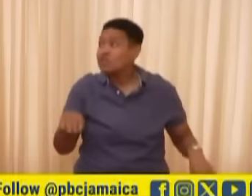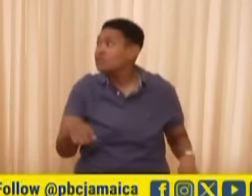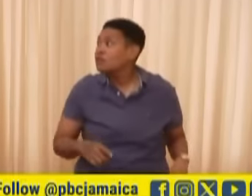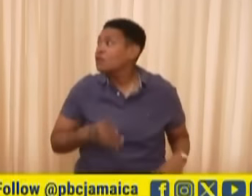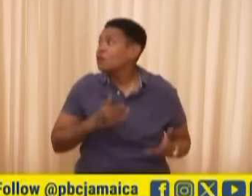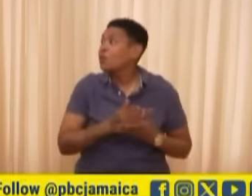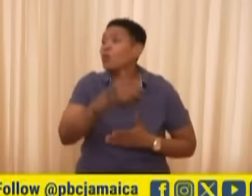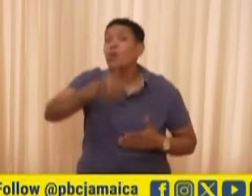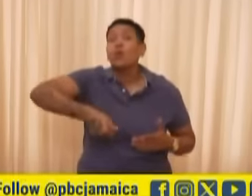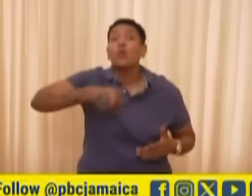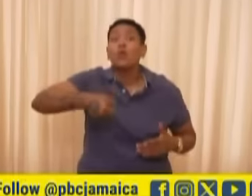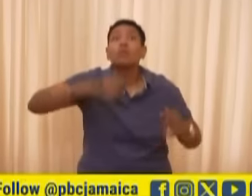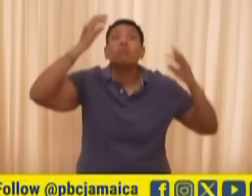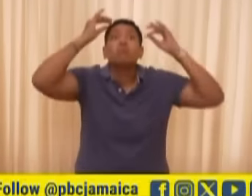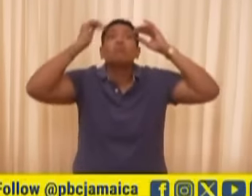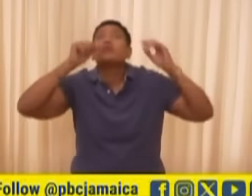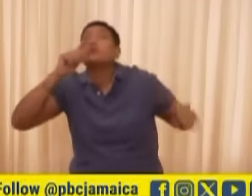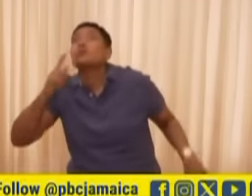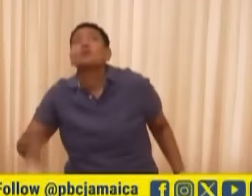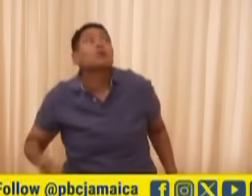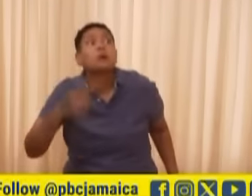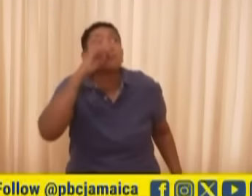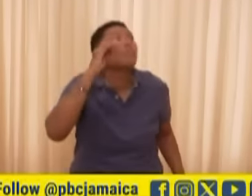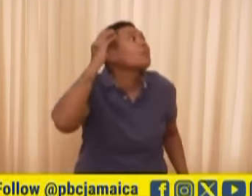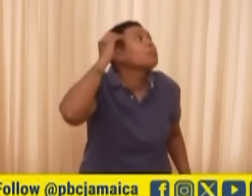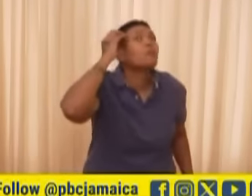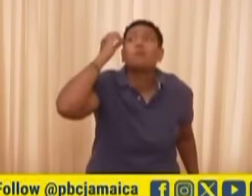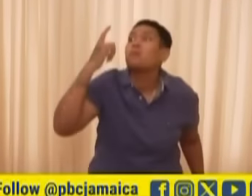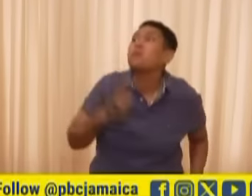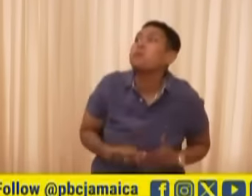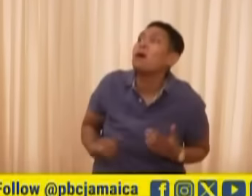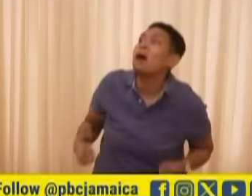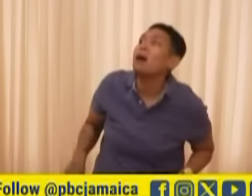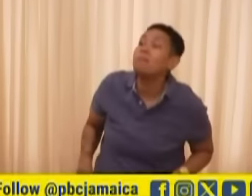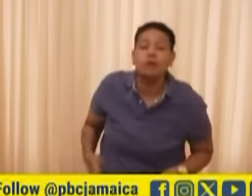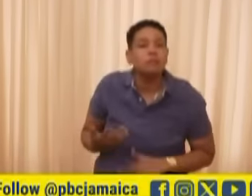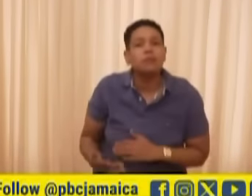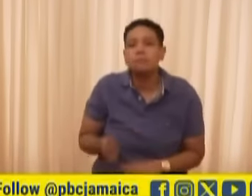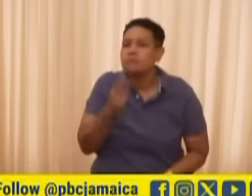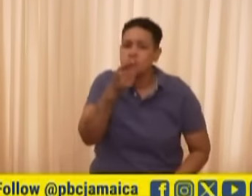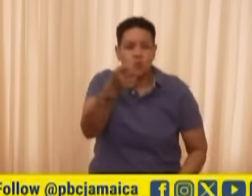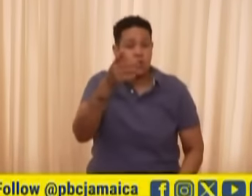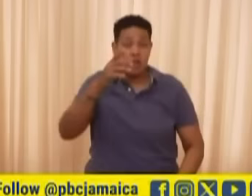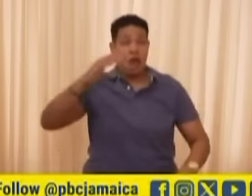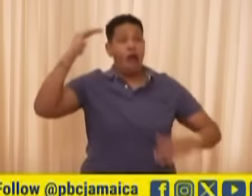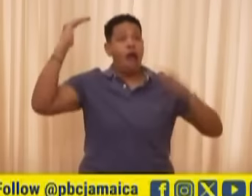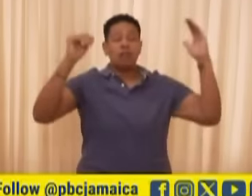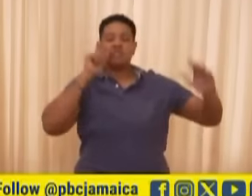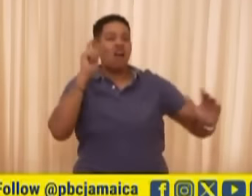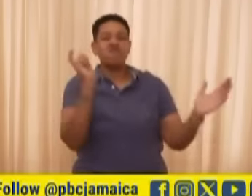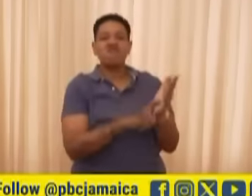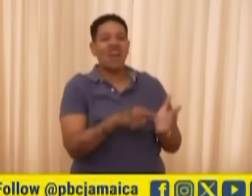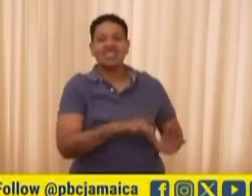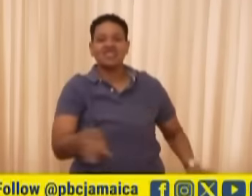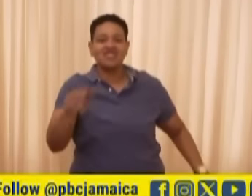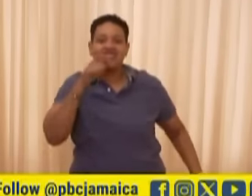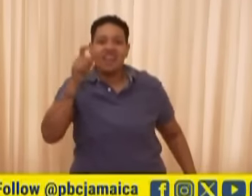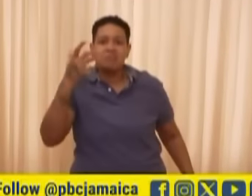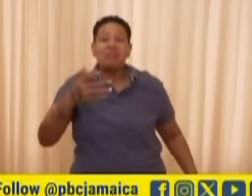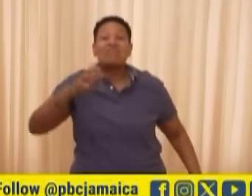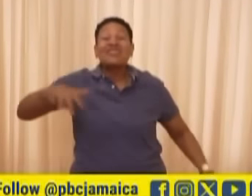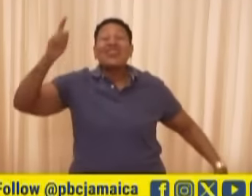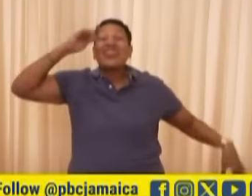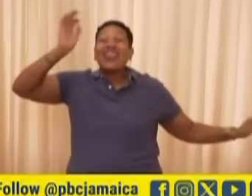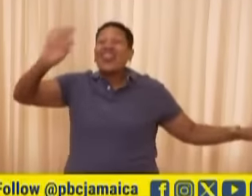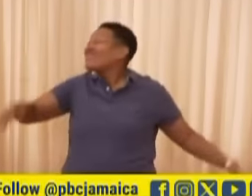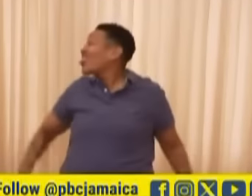their own uncertainty crises, which you may not immediately recognize. They may not take it seriously.